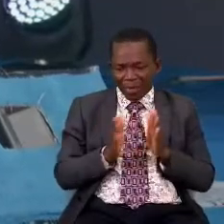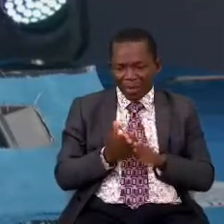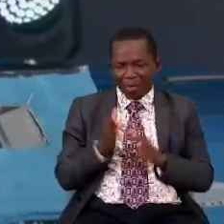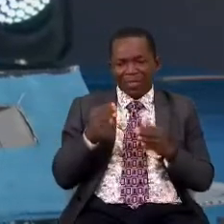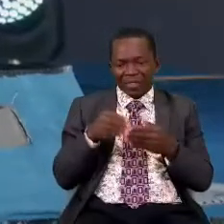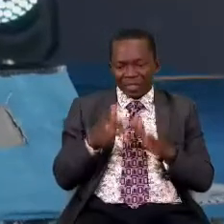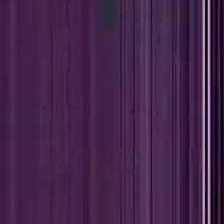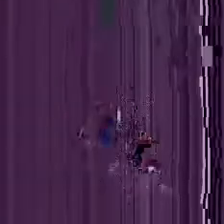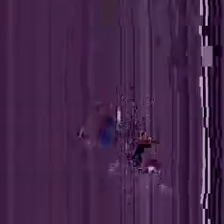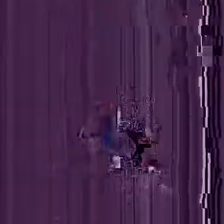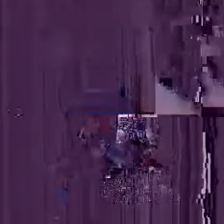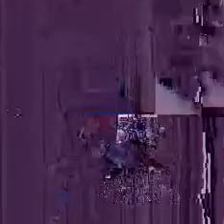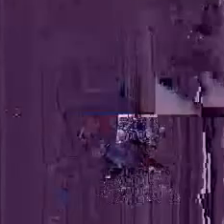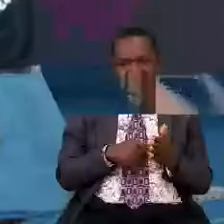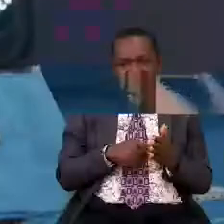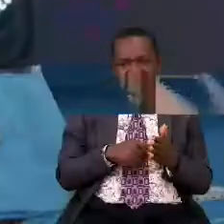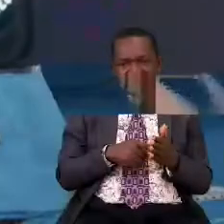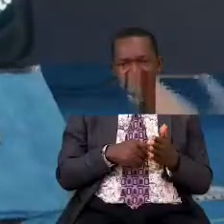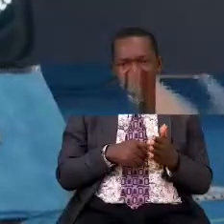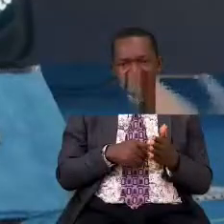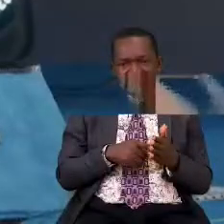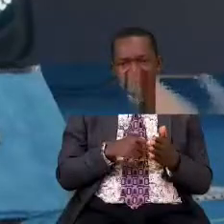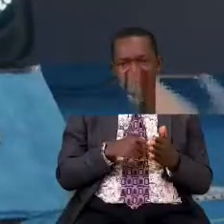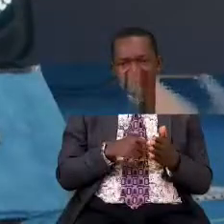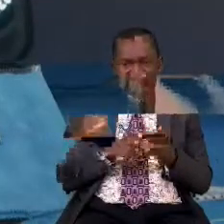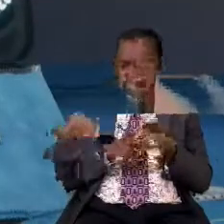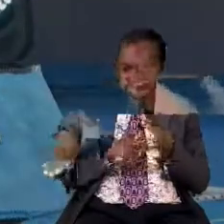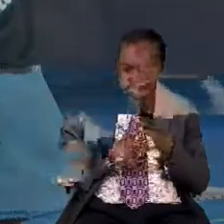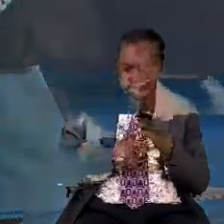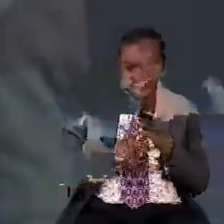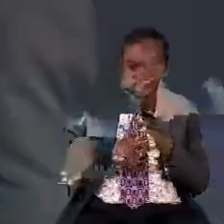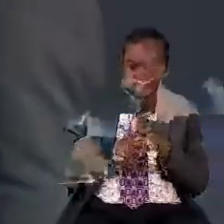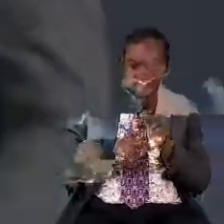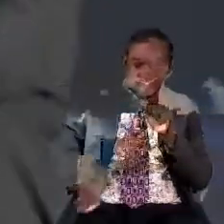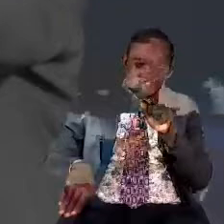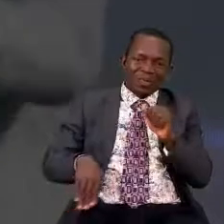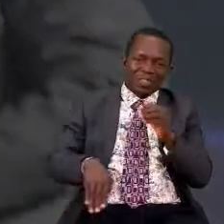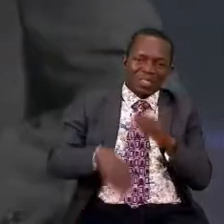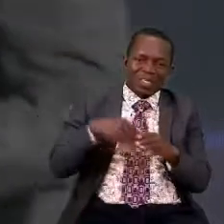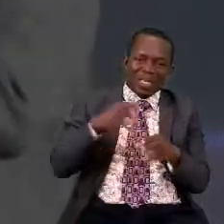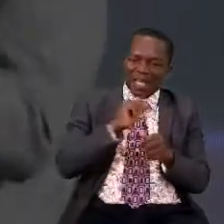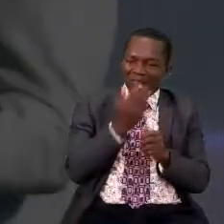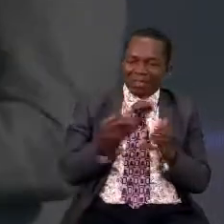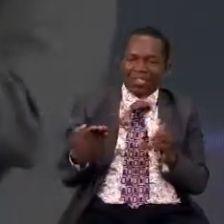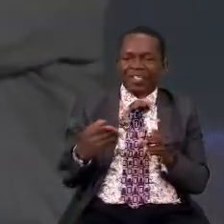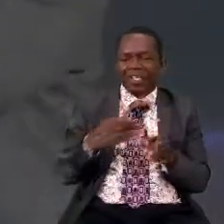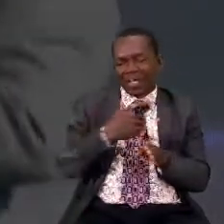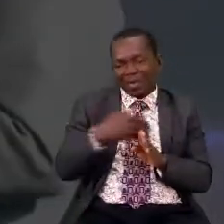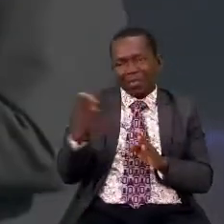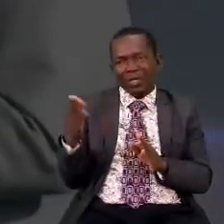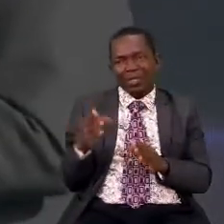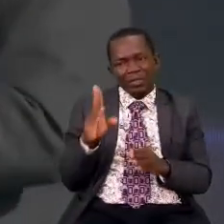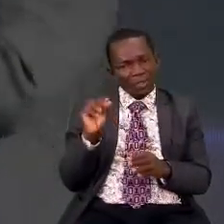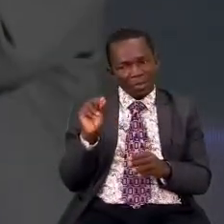they're hiding. No campaign. What will you have me to do? And the Lord said, go to